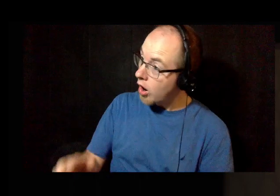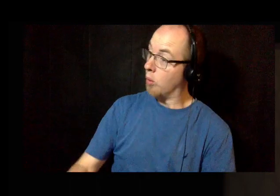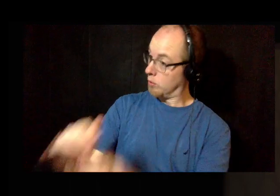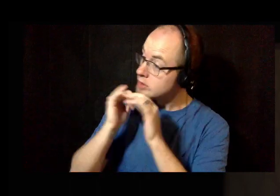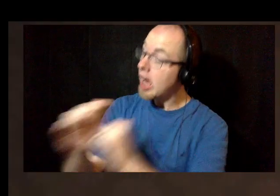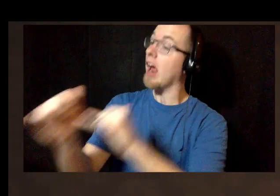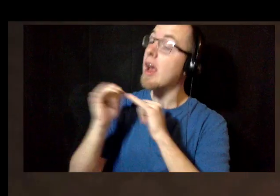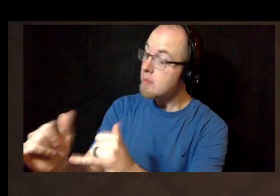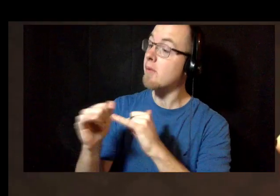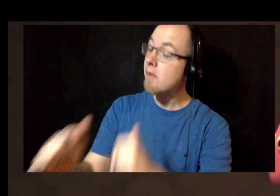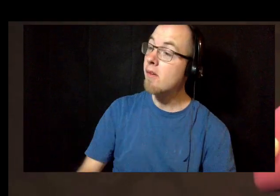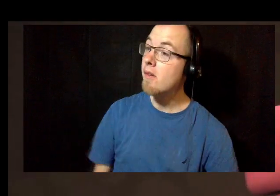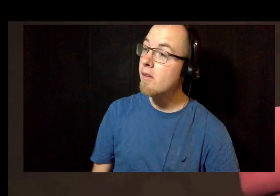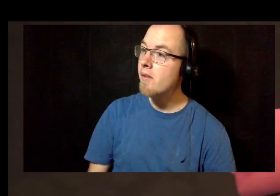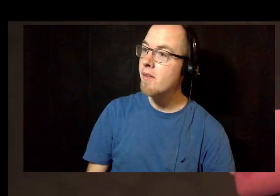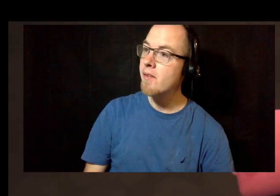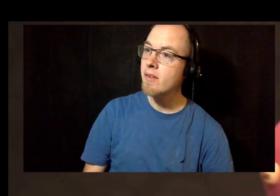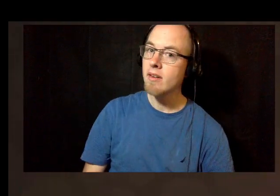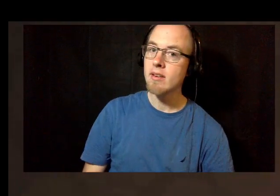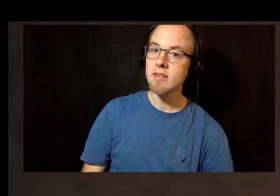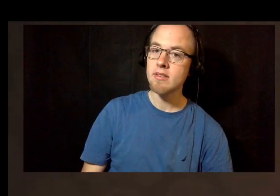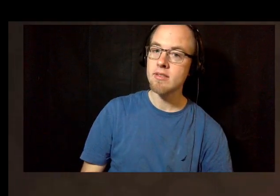me.